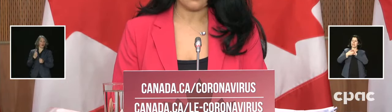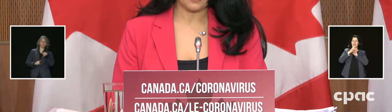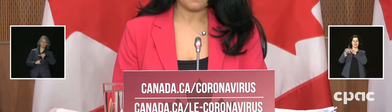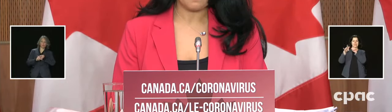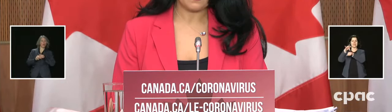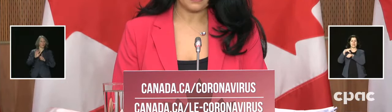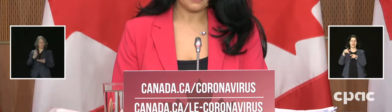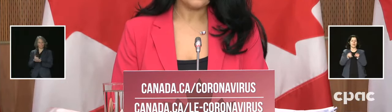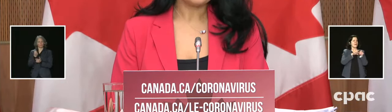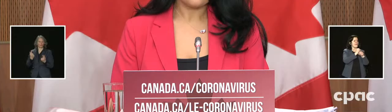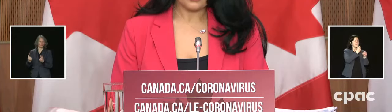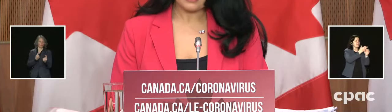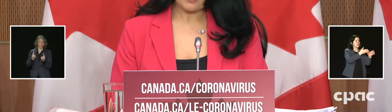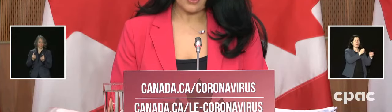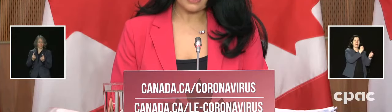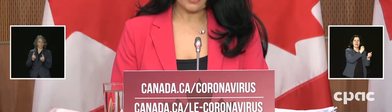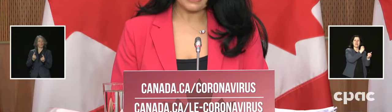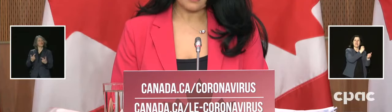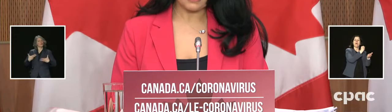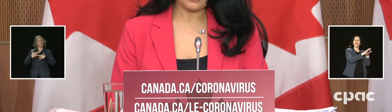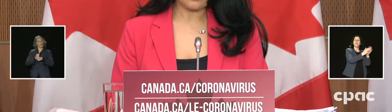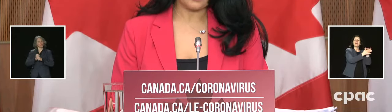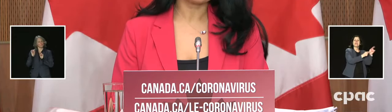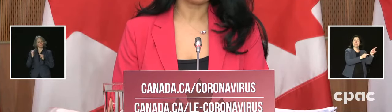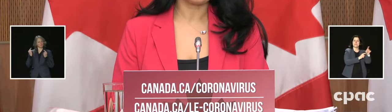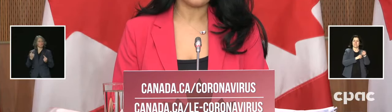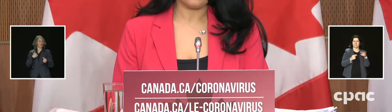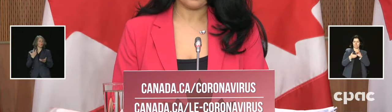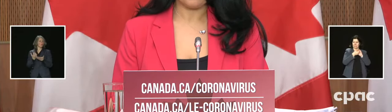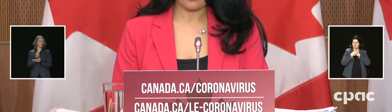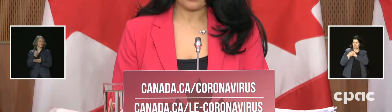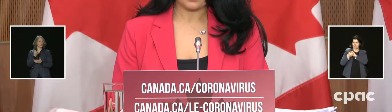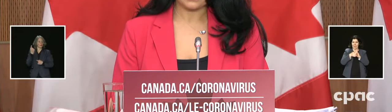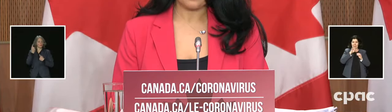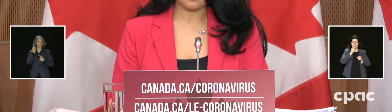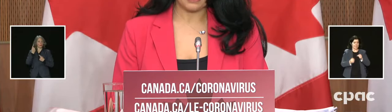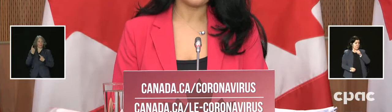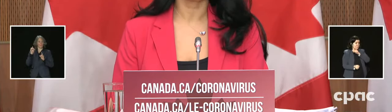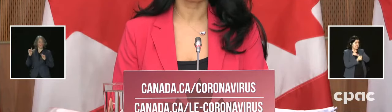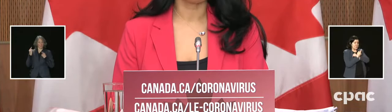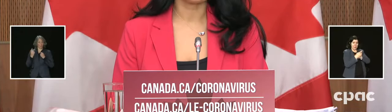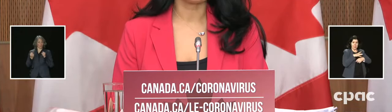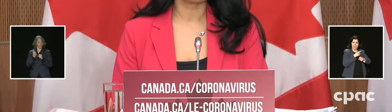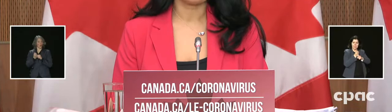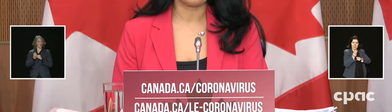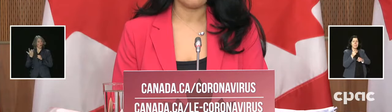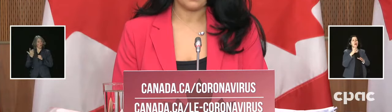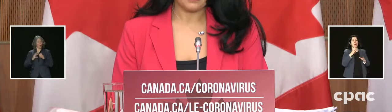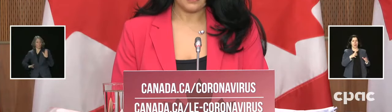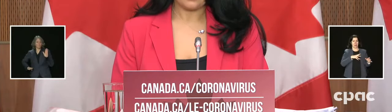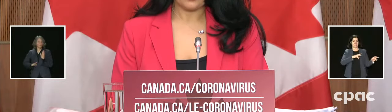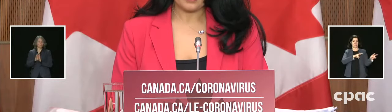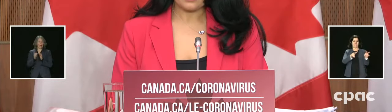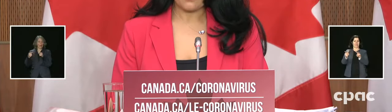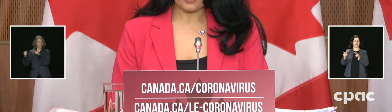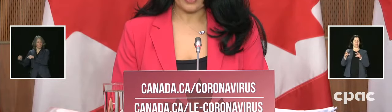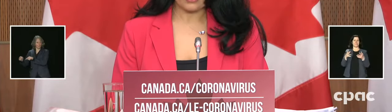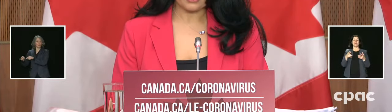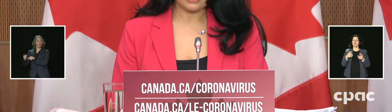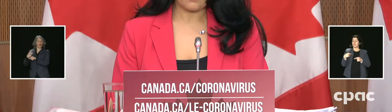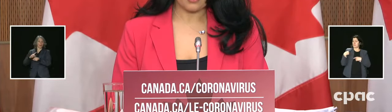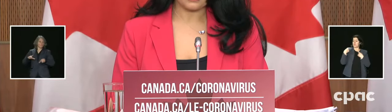are identified. So just to summarize, I want to take a minute to reflect on the incredible progress that has been made in 1 year's time and the tremendous